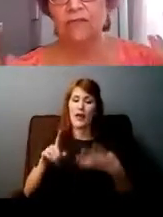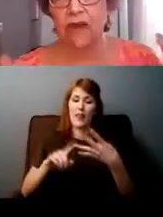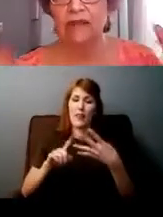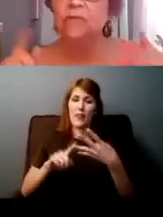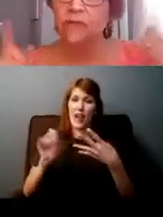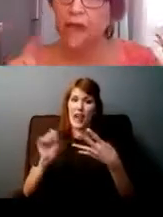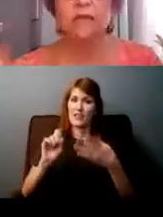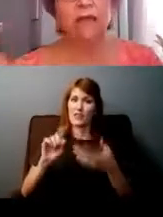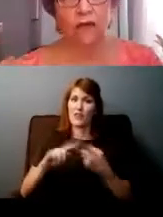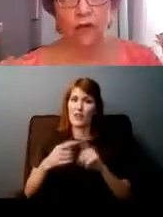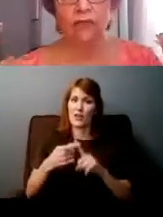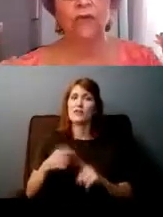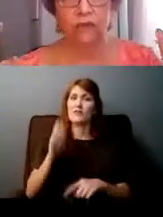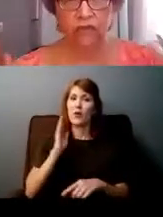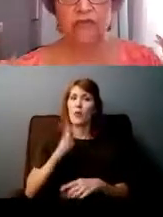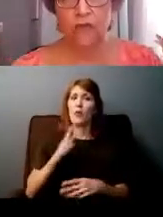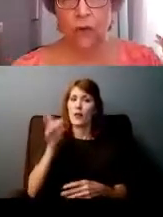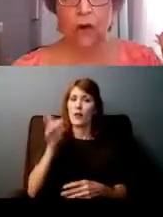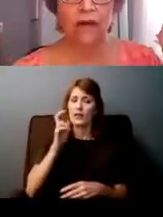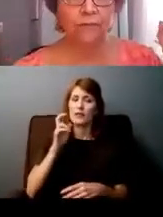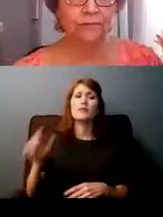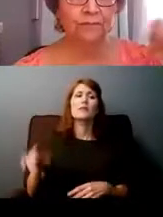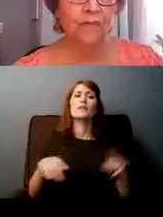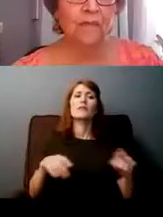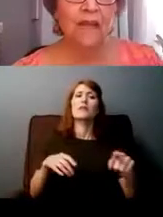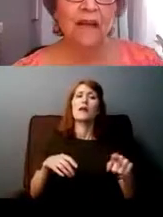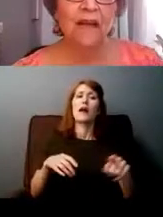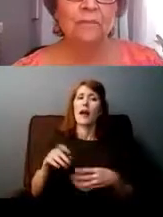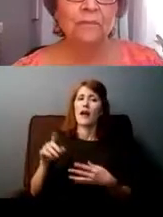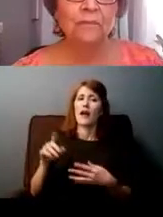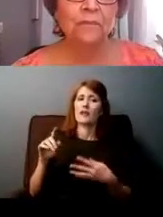okay, fine, time to get over it. Let's go on.